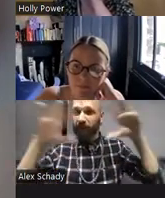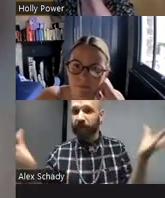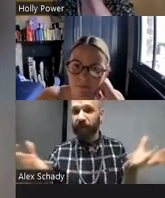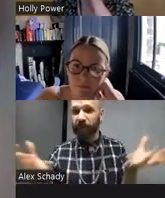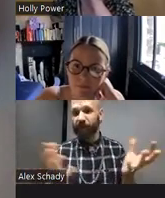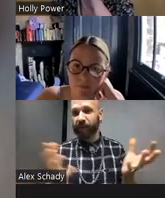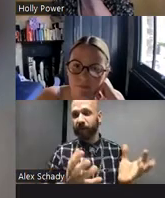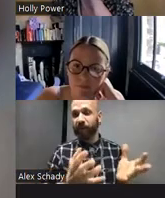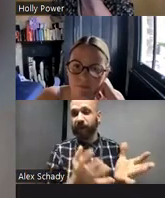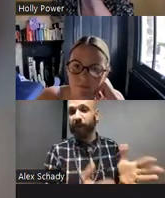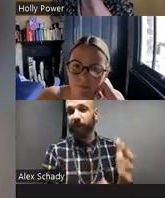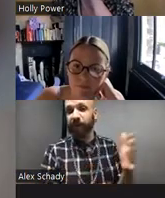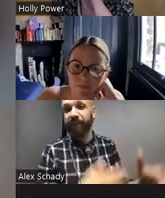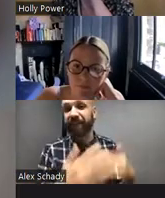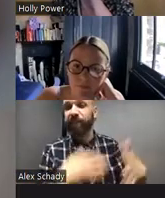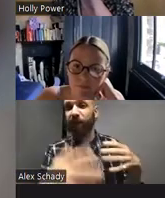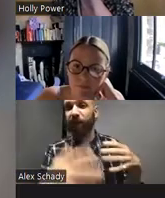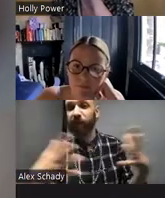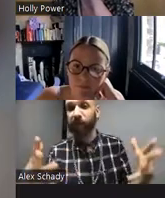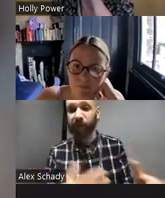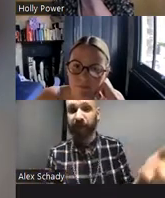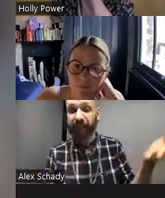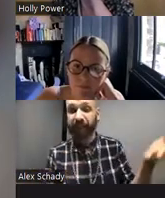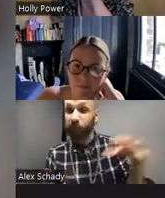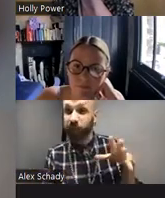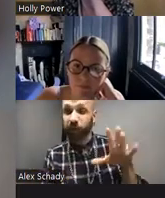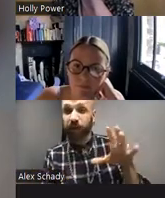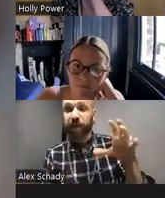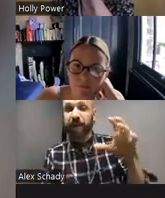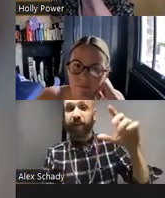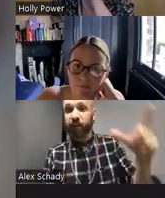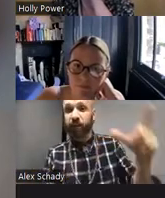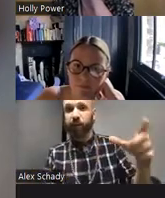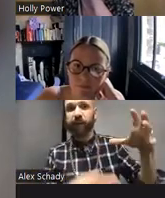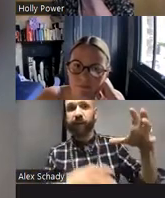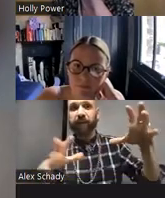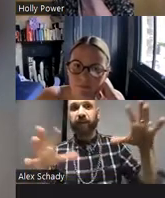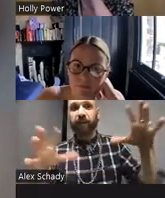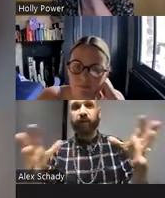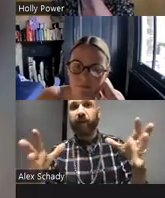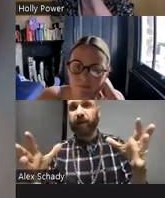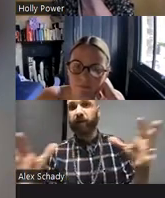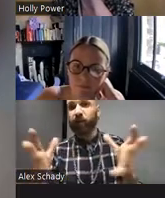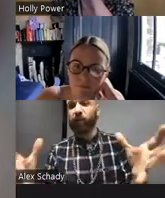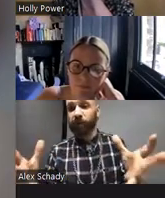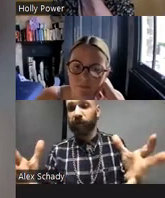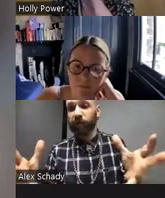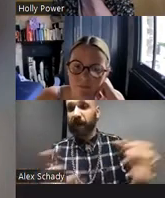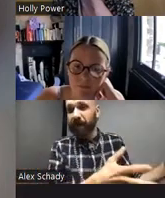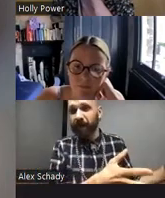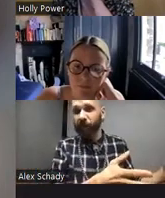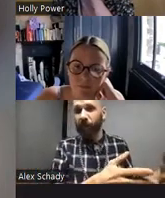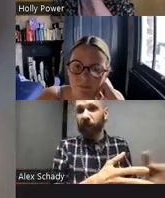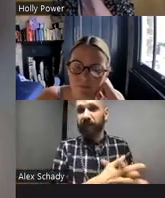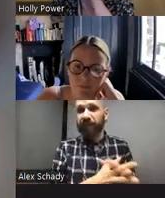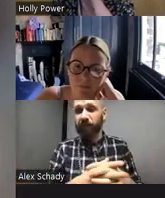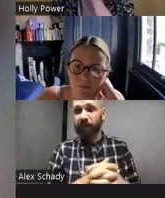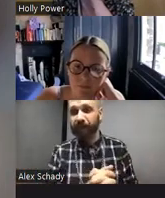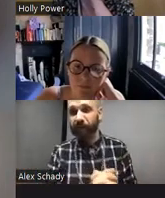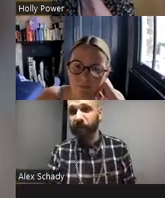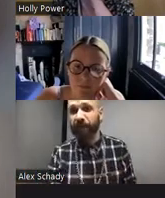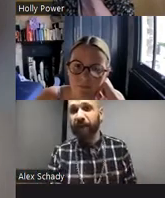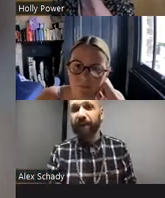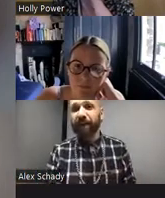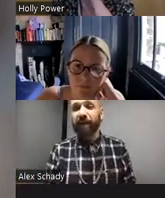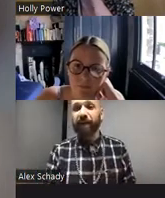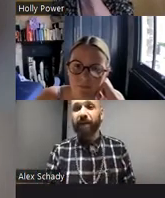sort of coherency to it. It was very surprising and seemed to open up something. And it also used Zoom as a tool for making rather than simply as a